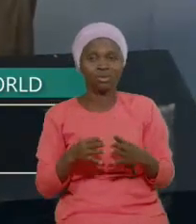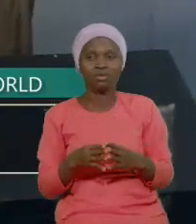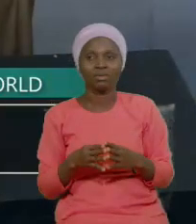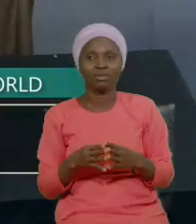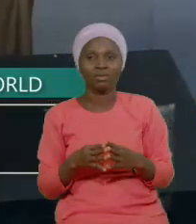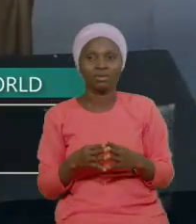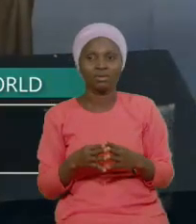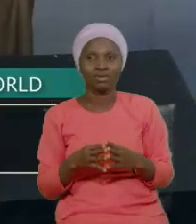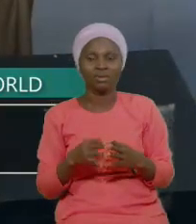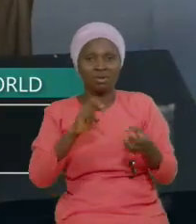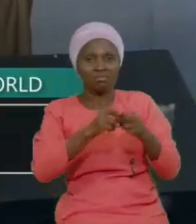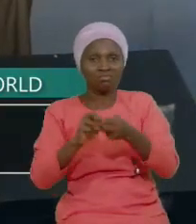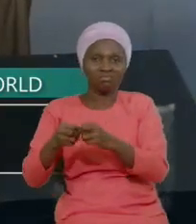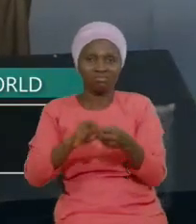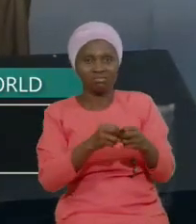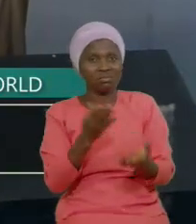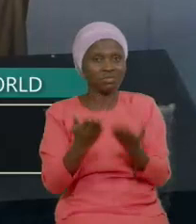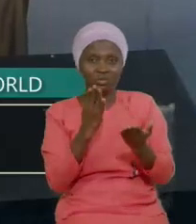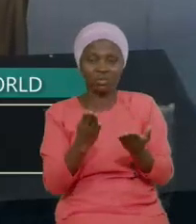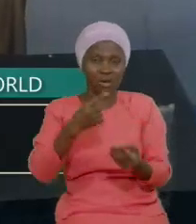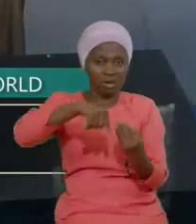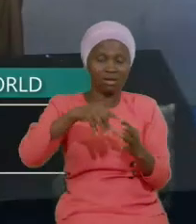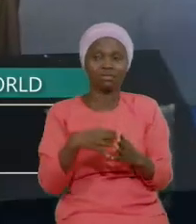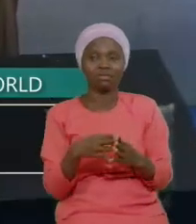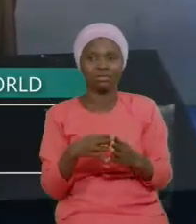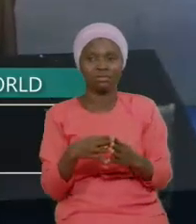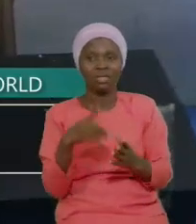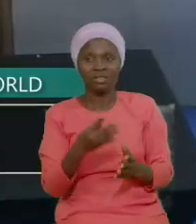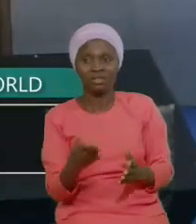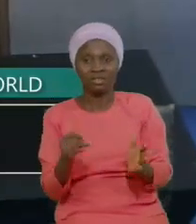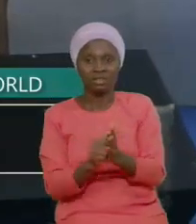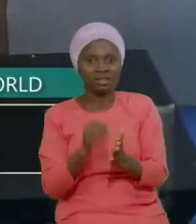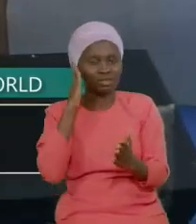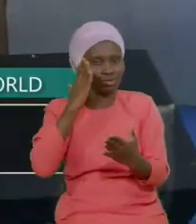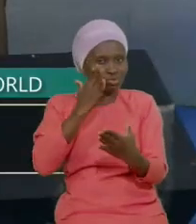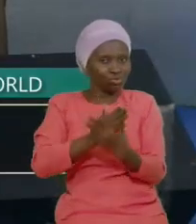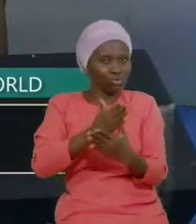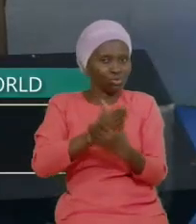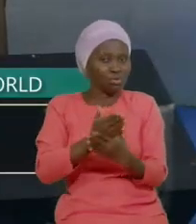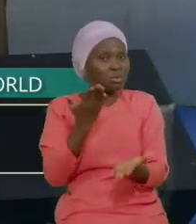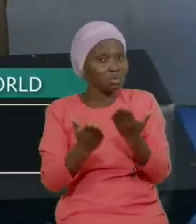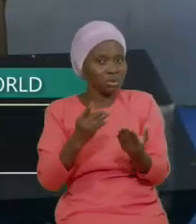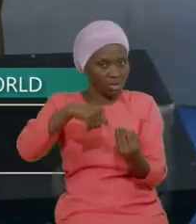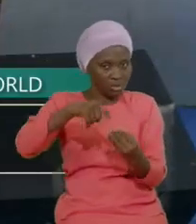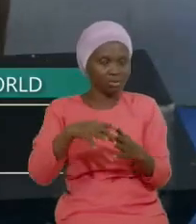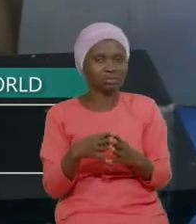adversities may be all around. The things that will stop you, they may be all around.